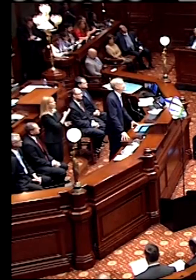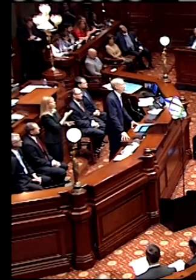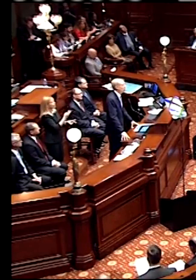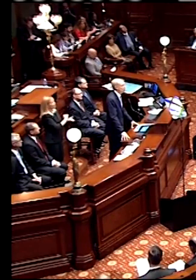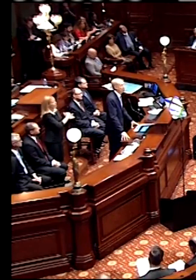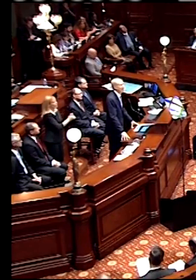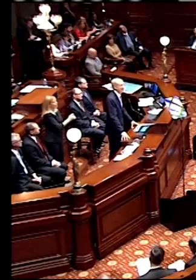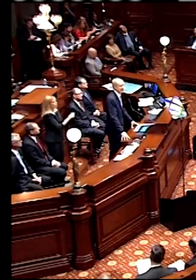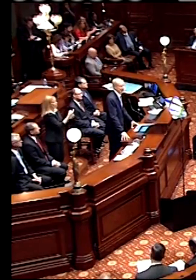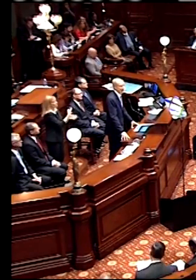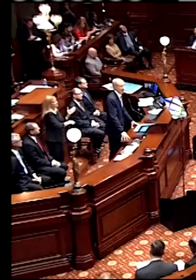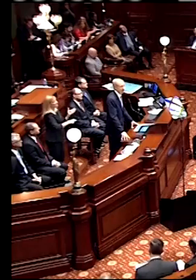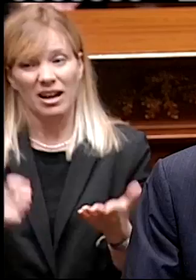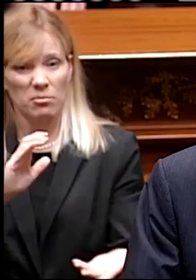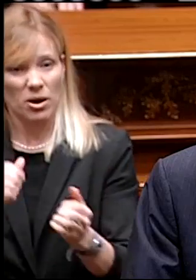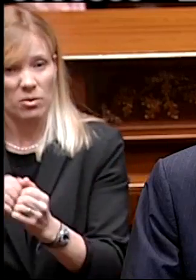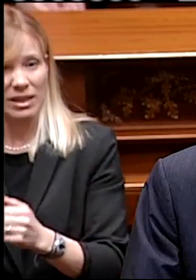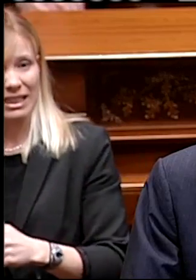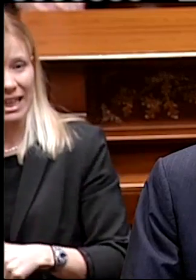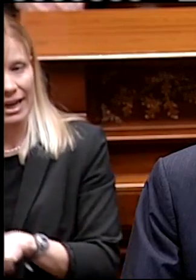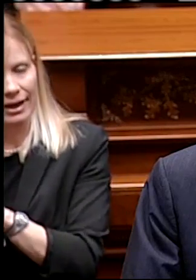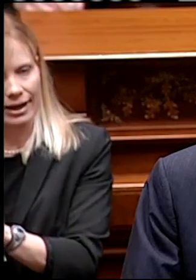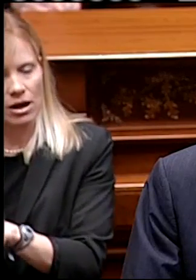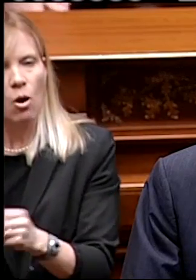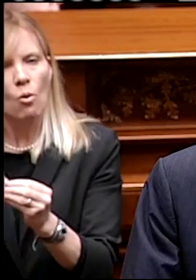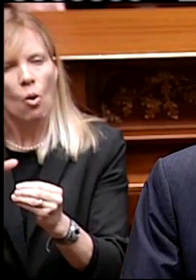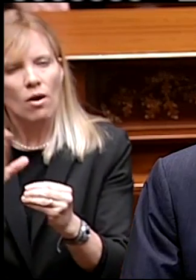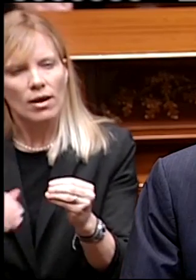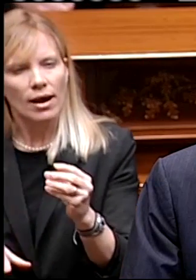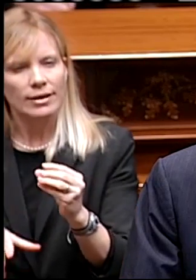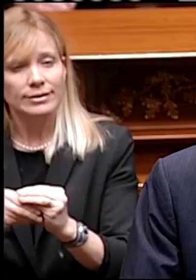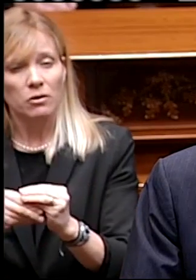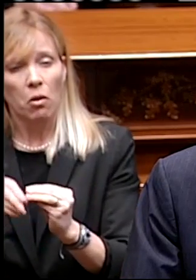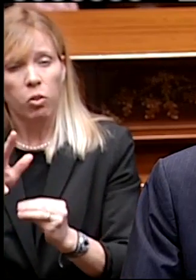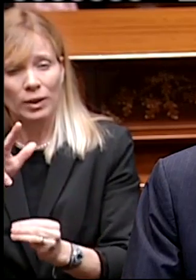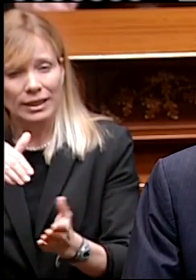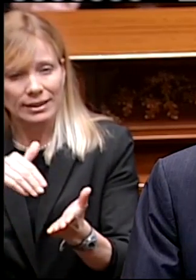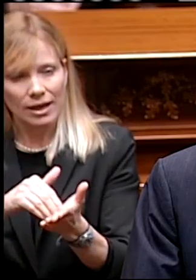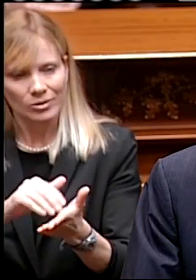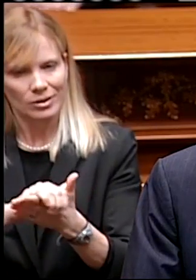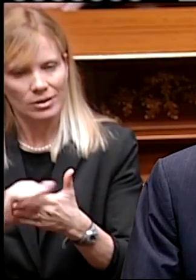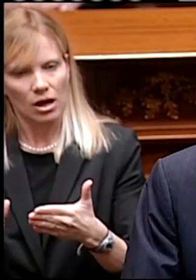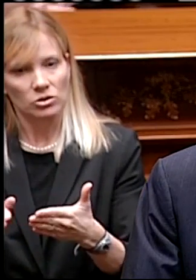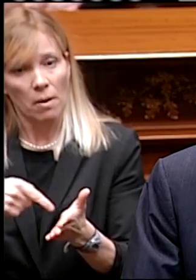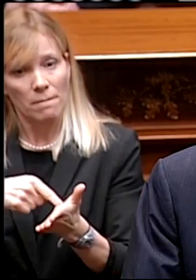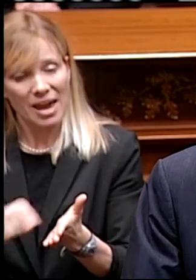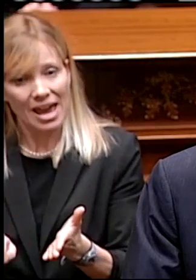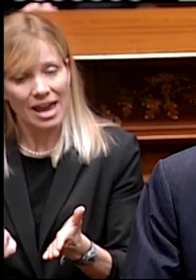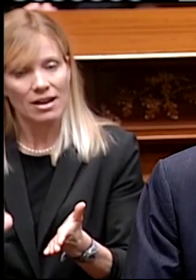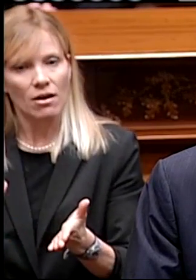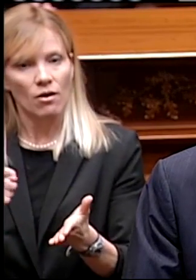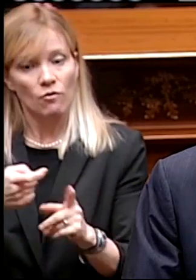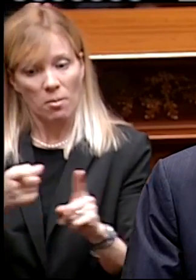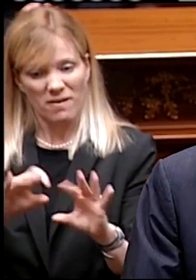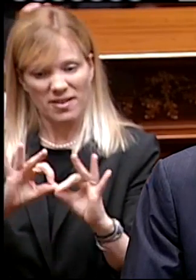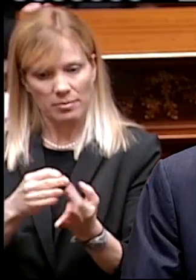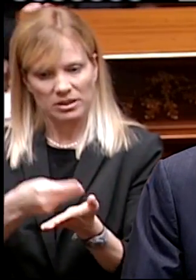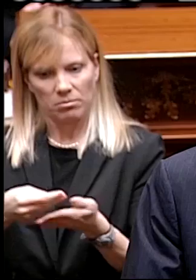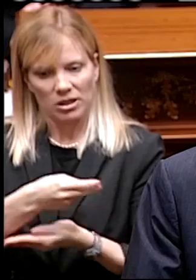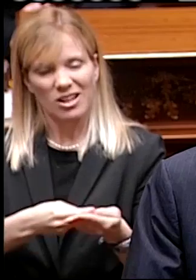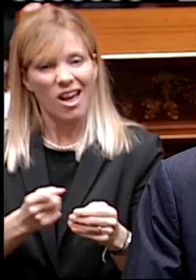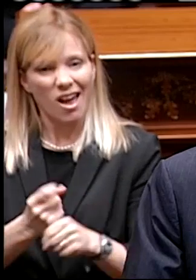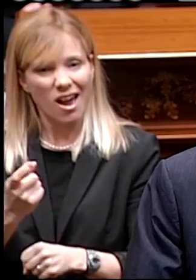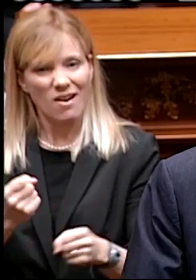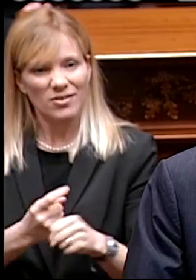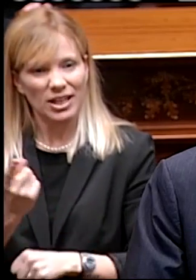taxes as a homeowner in Indiana. More than an additional $3,000 paid out of the family's budget every single